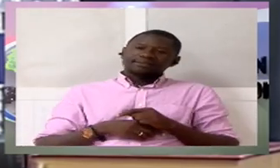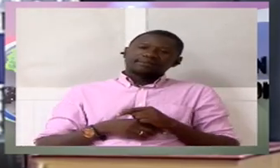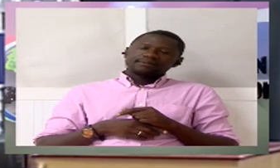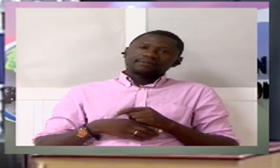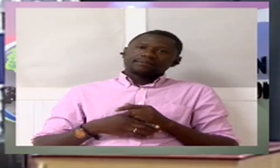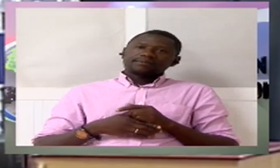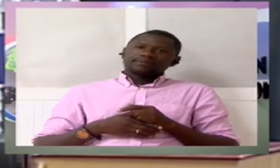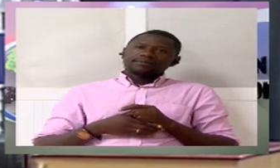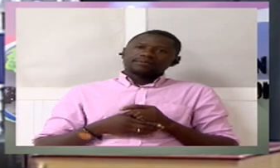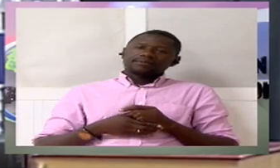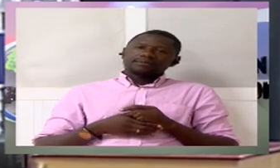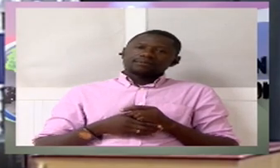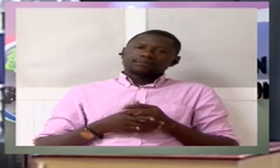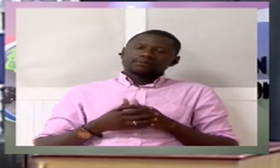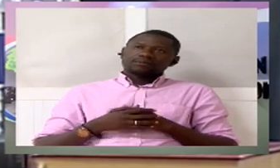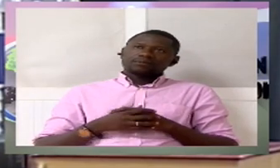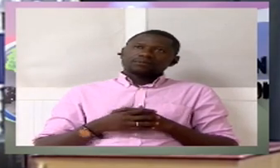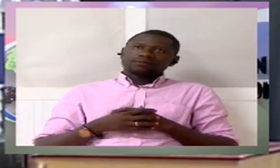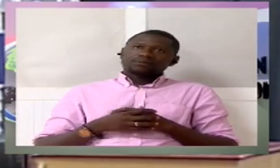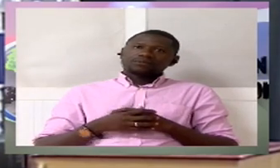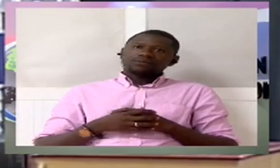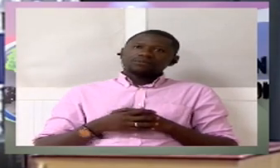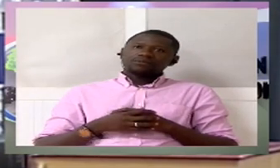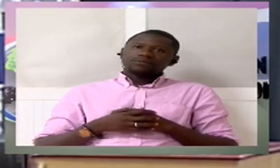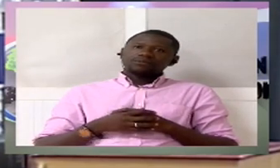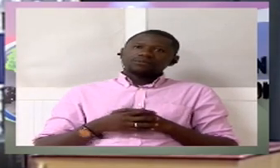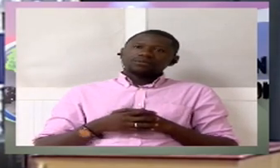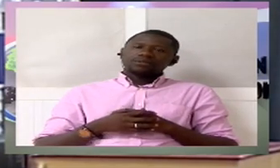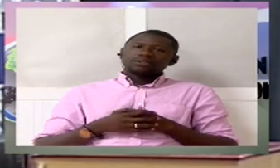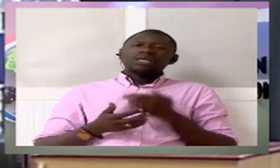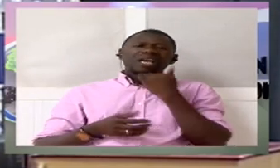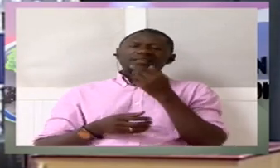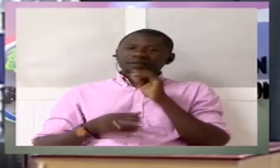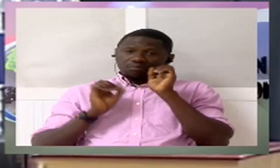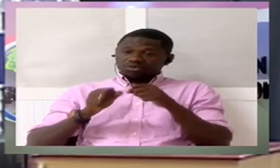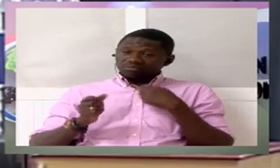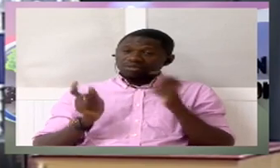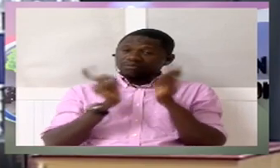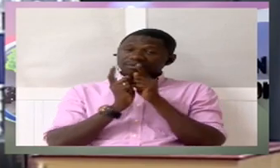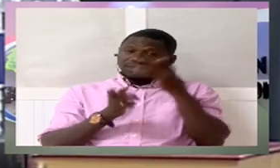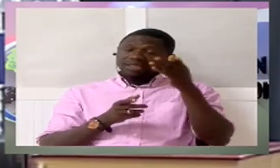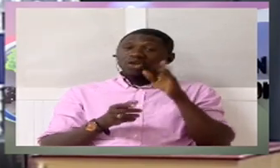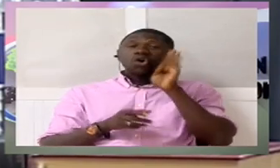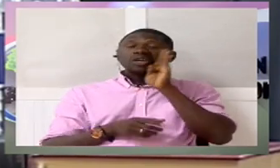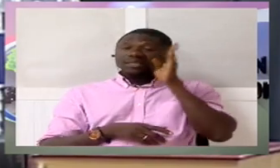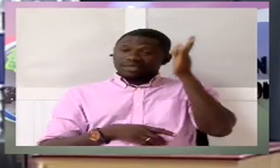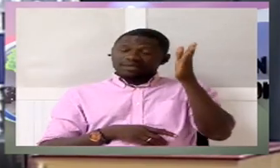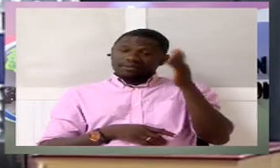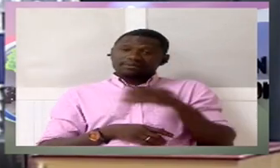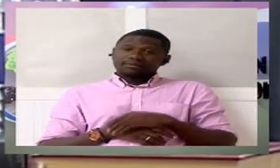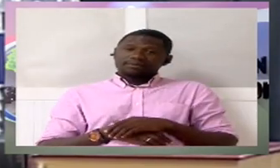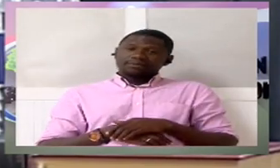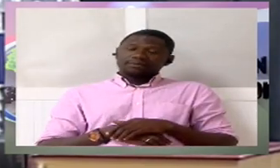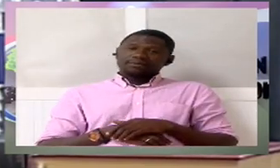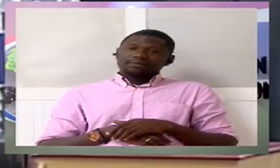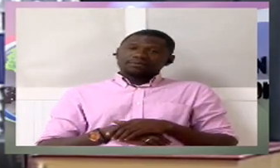ngatara jang hotel out. She asked if I could go and meet her in the hotel.